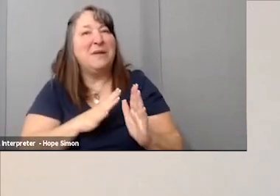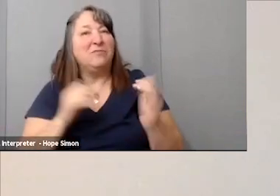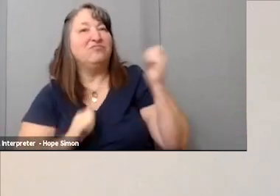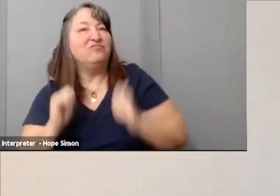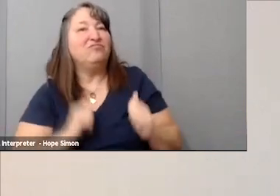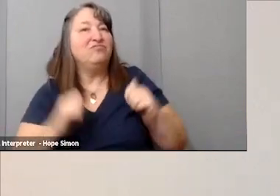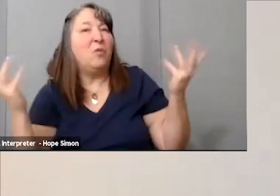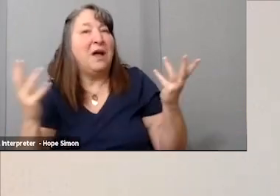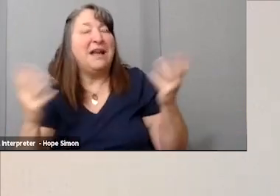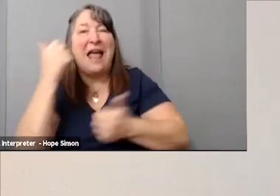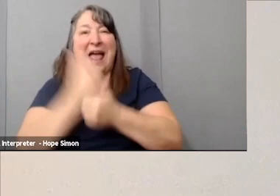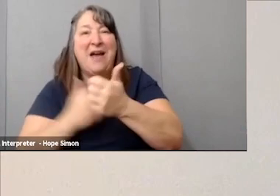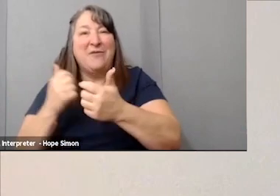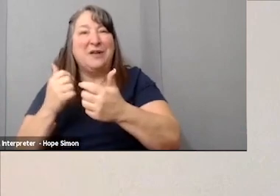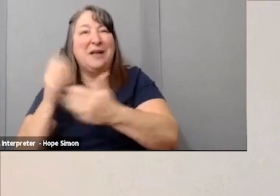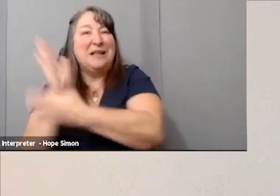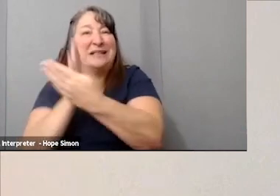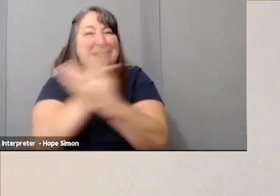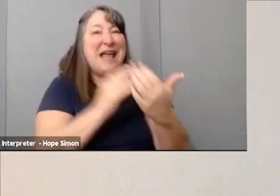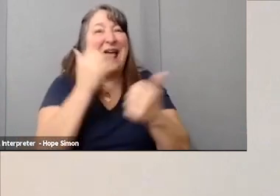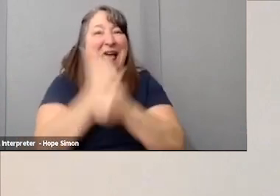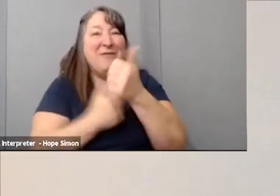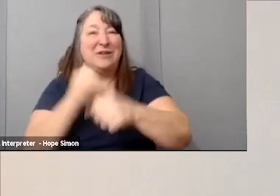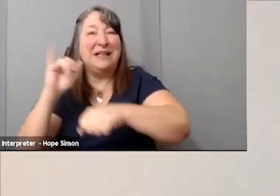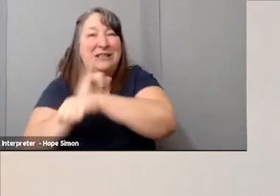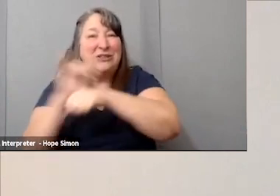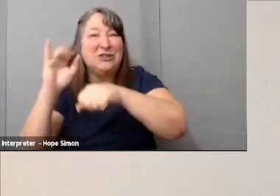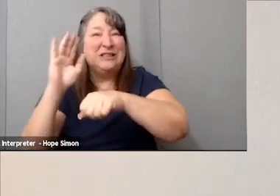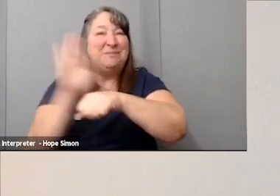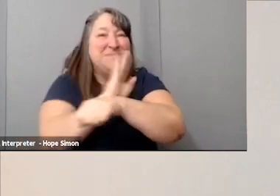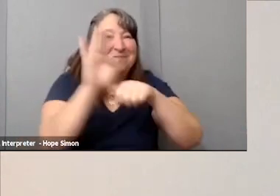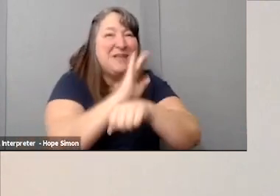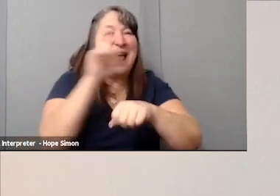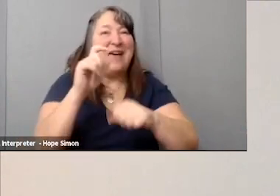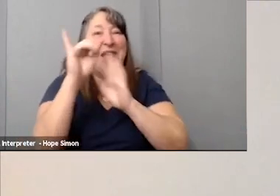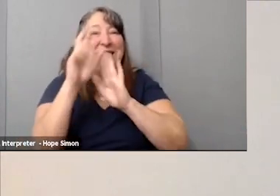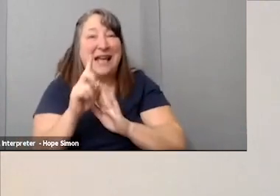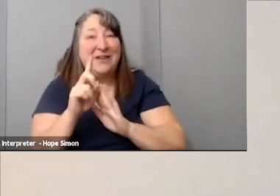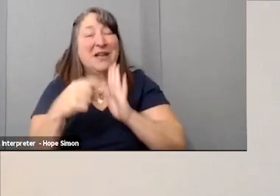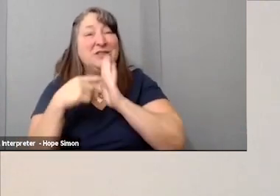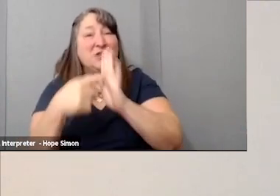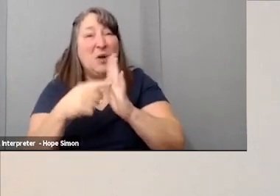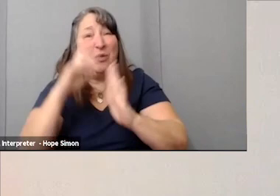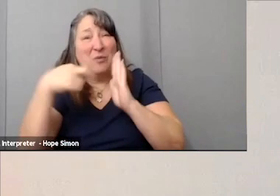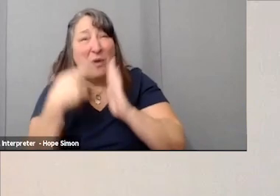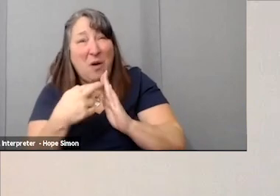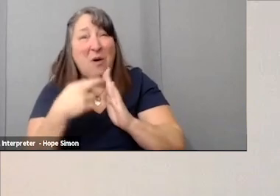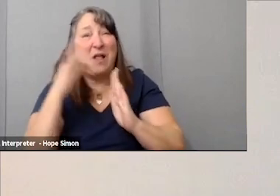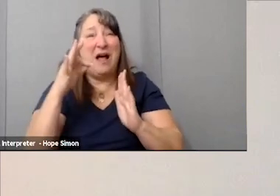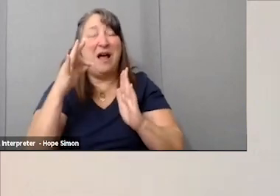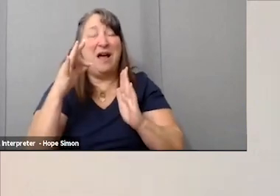sector and every industry has to identify and own the role of illuminating the injustices and